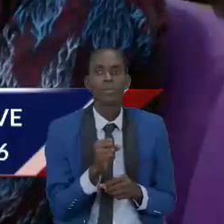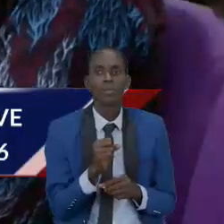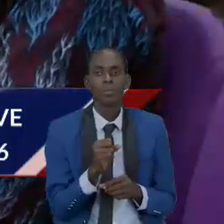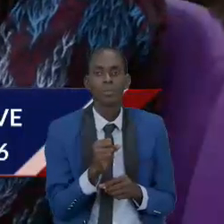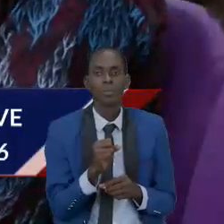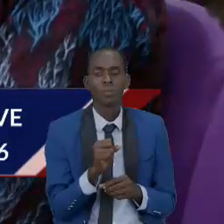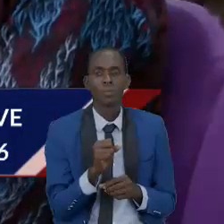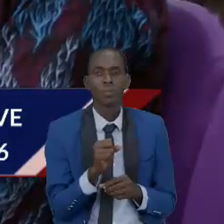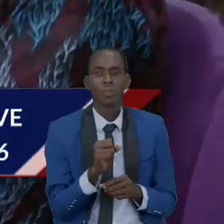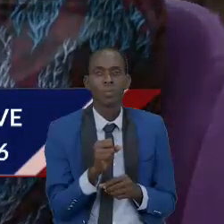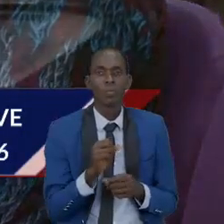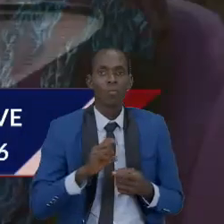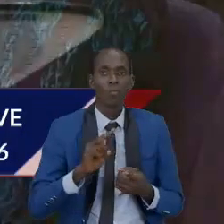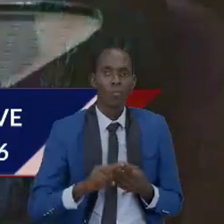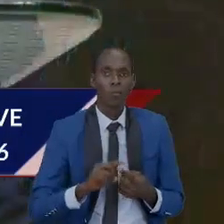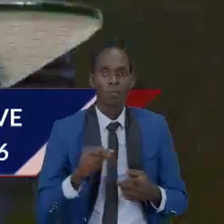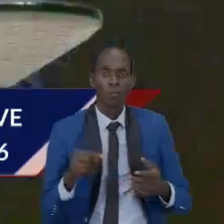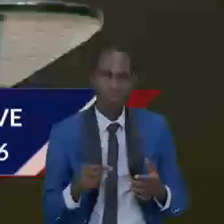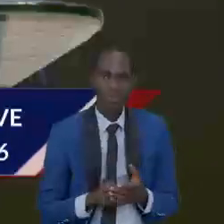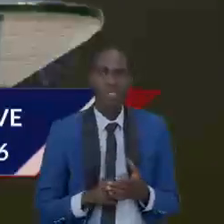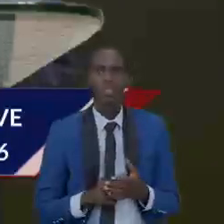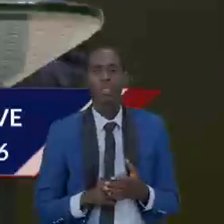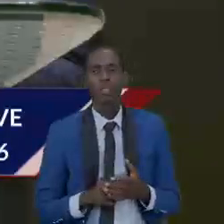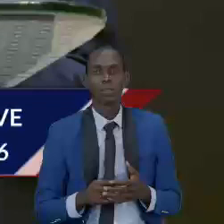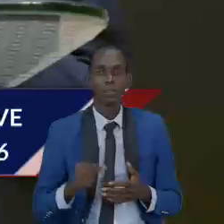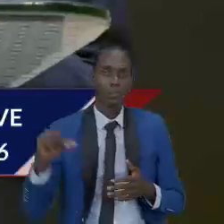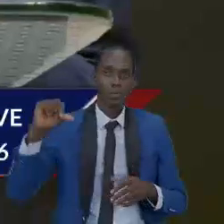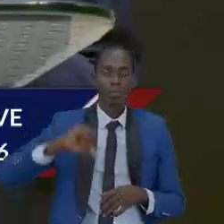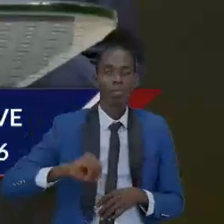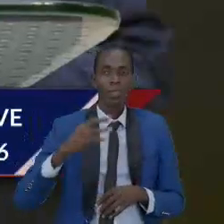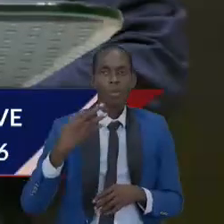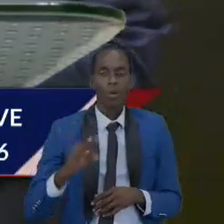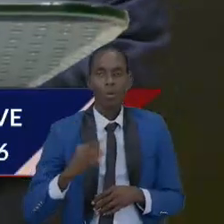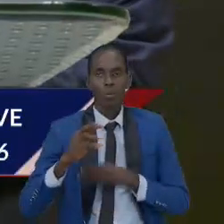pre-written to this condemnation, ungodly